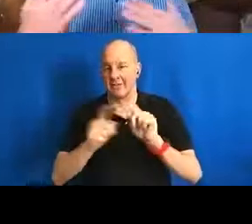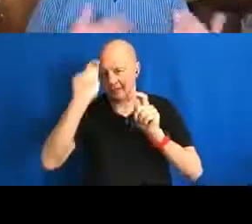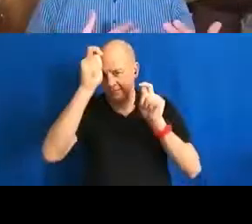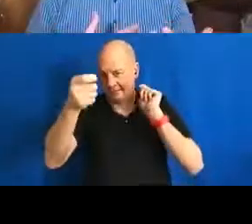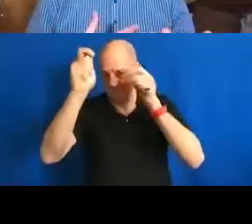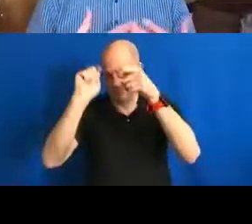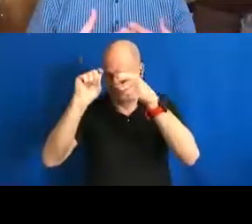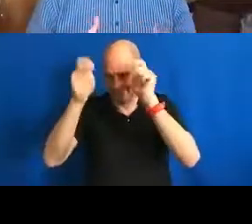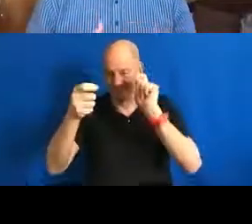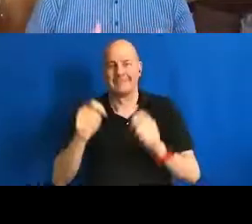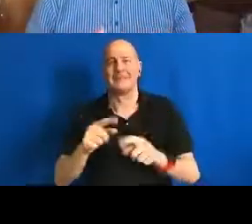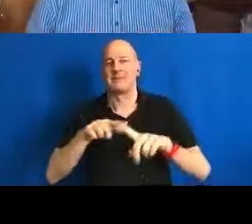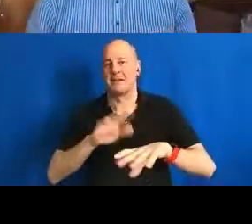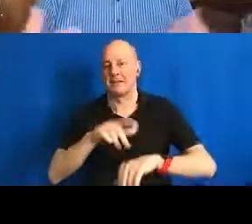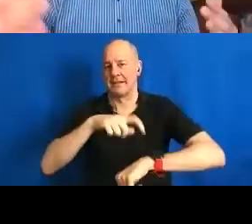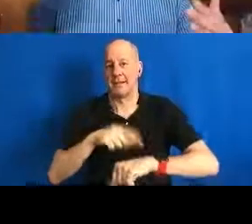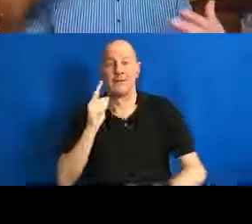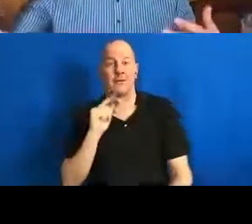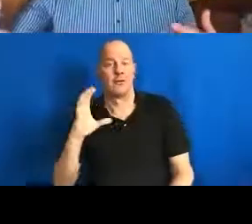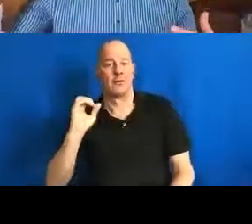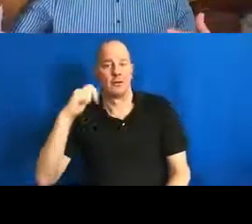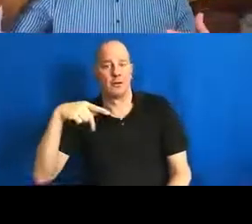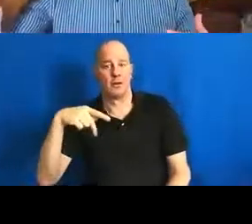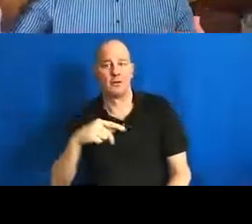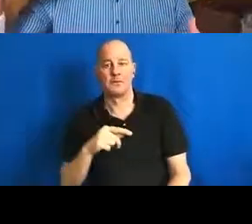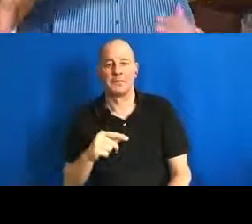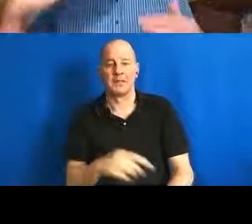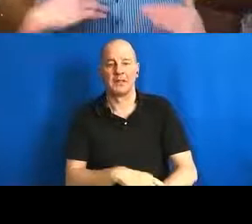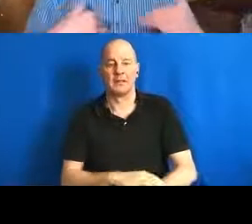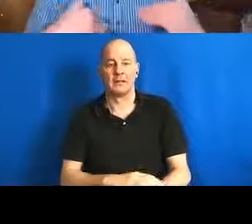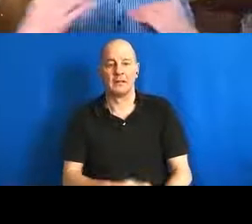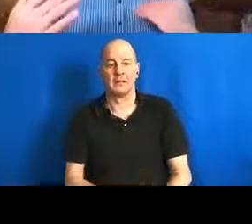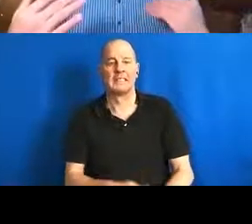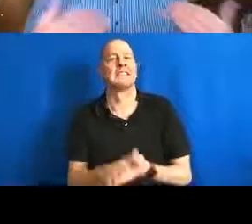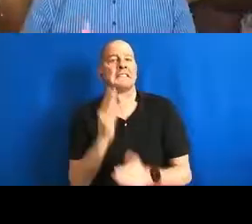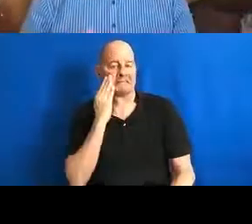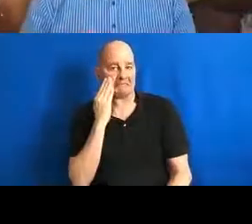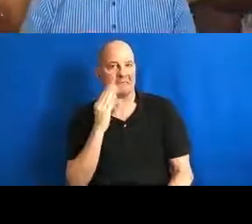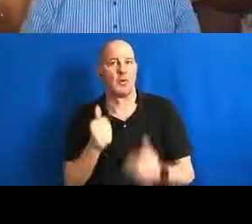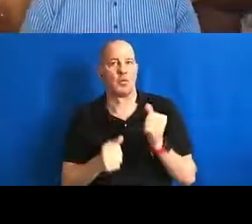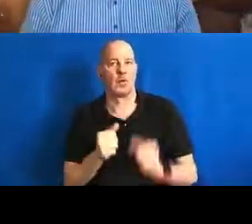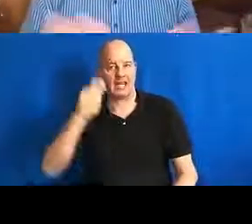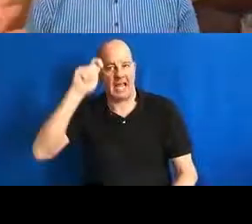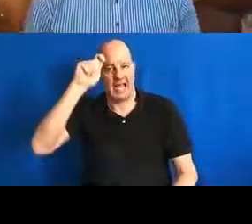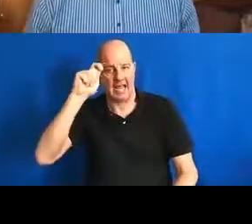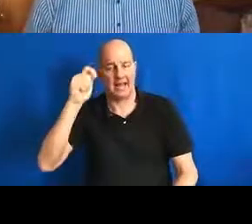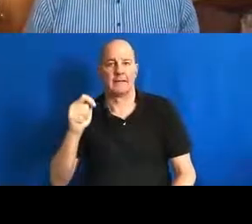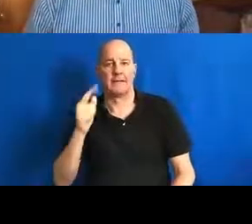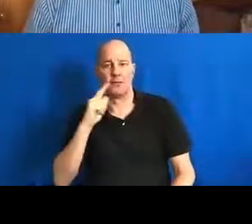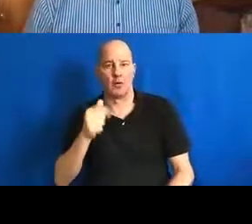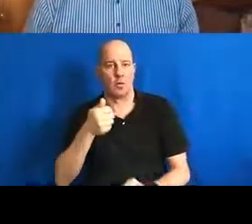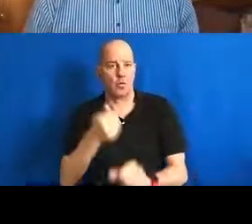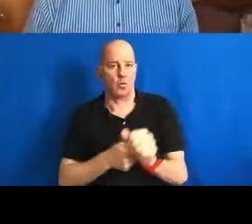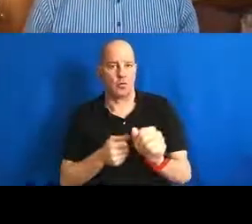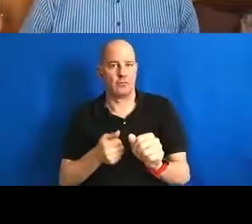And so for cooperatives, it's really useful for them to know which hat they're wearing at what time. So what if the